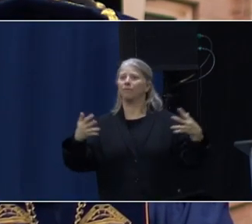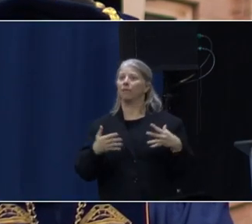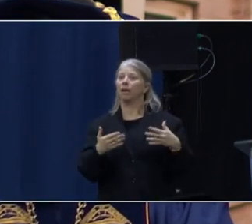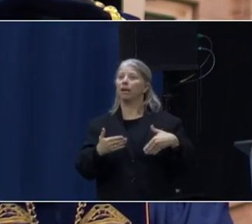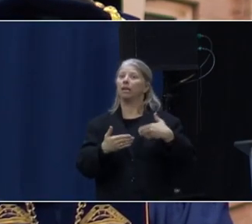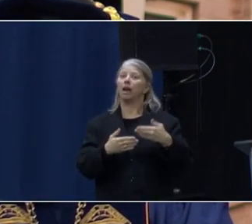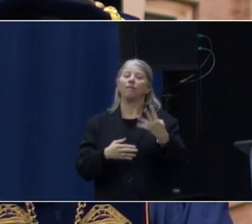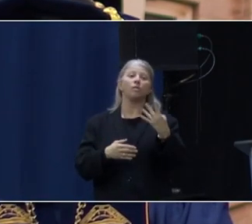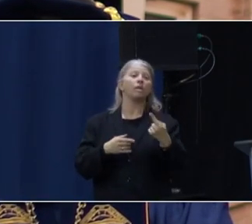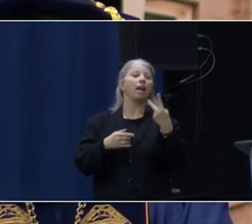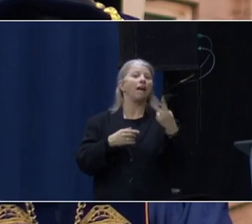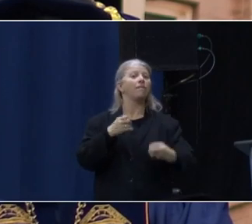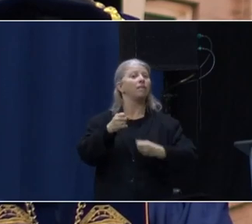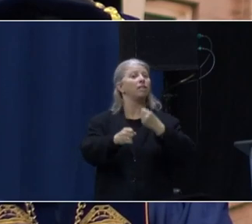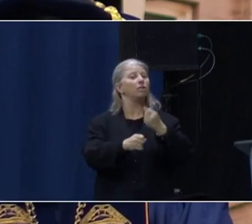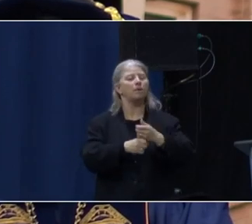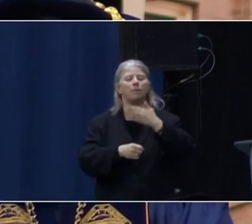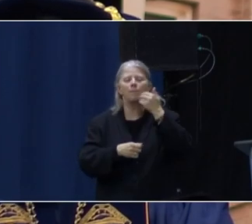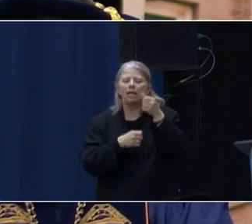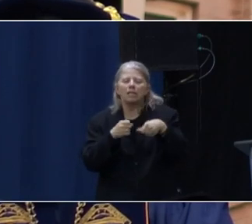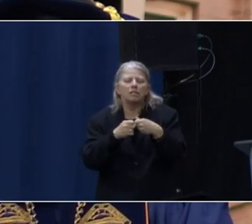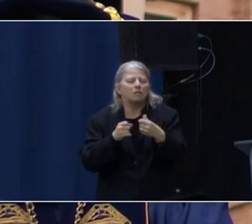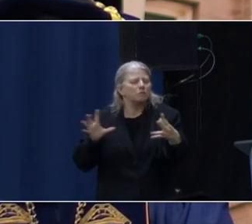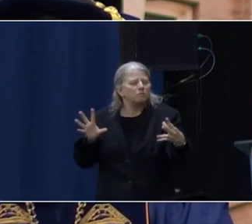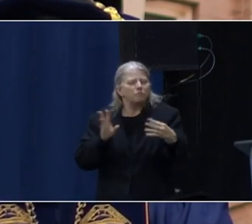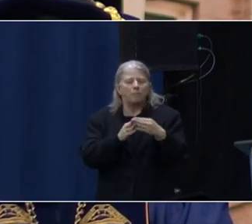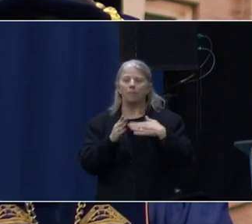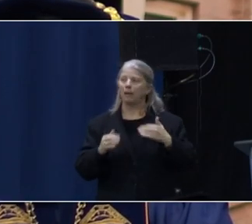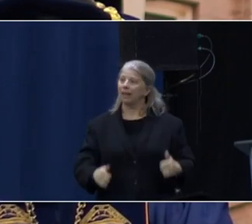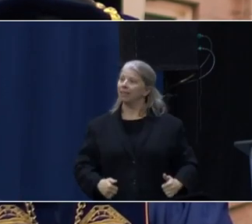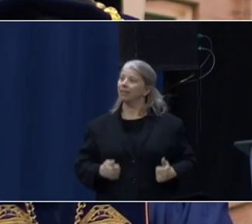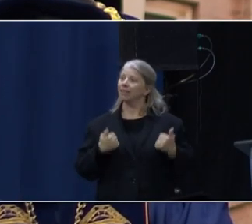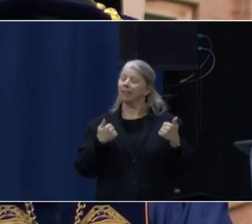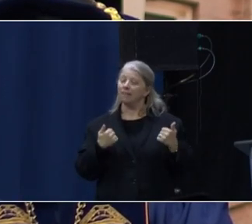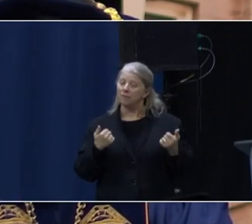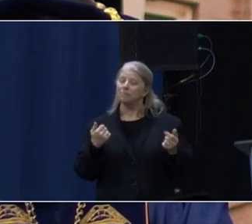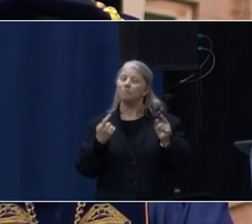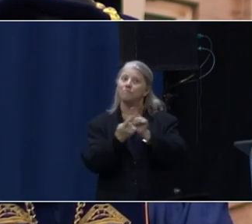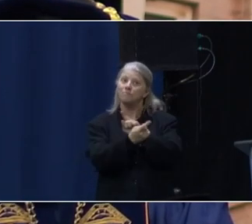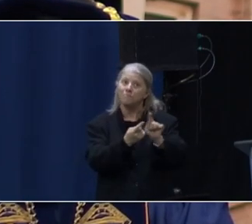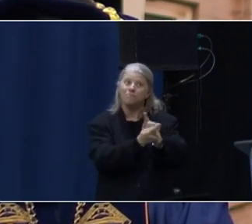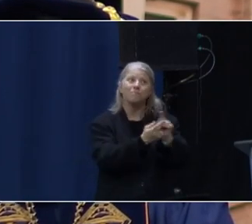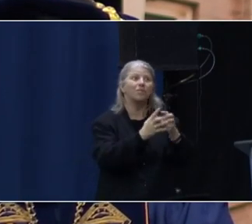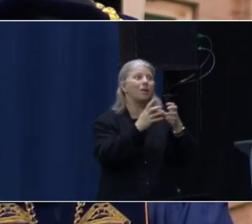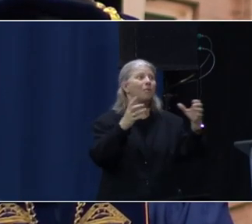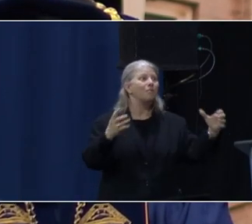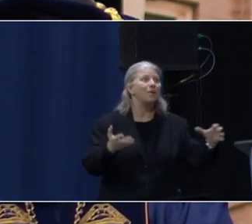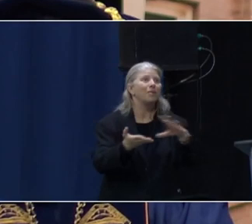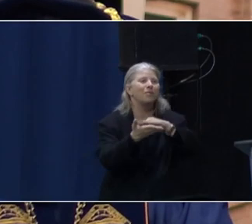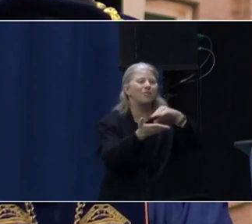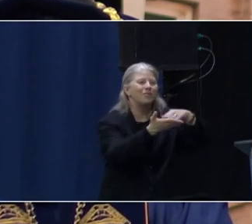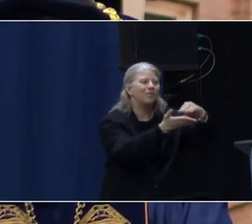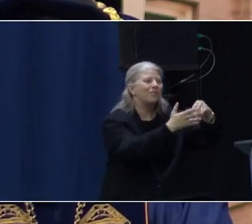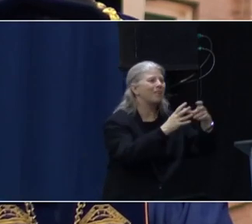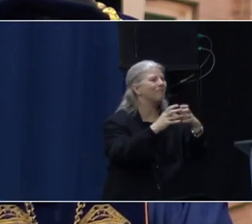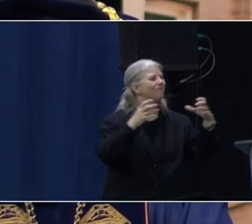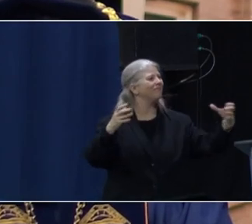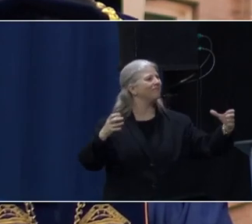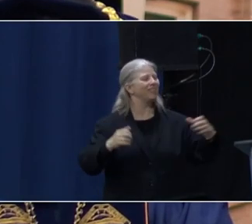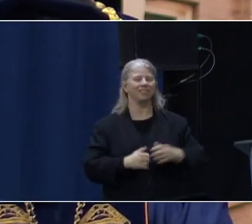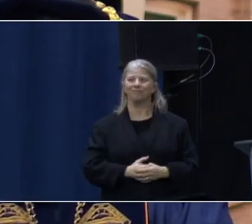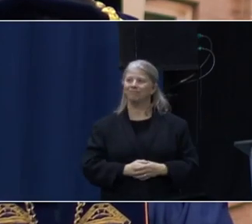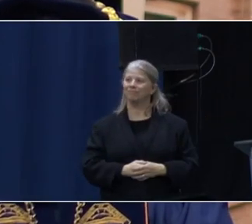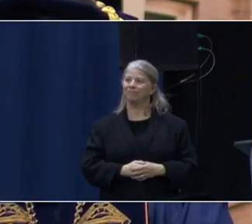next 4.5 years were going to be the best years of my life, and that I would encounter so much and learn so much. We all have those moments where